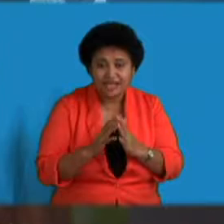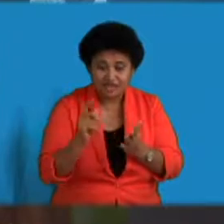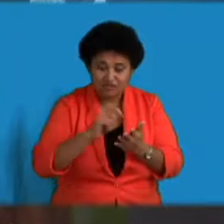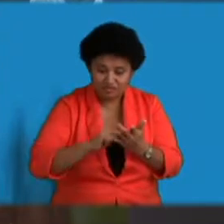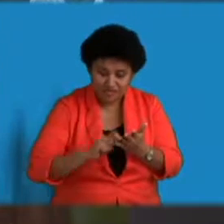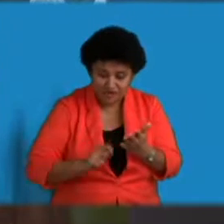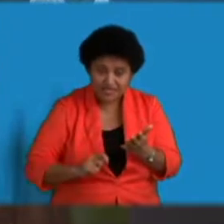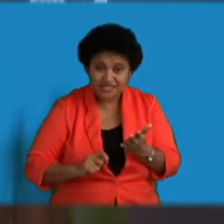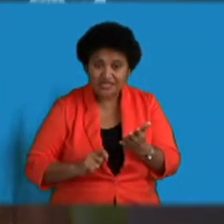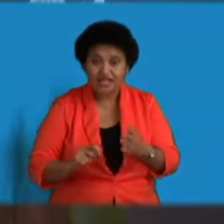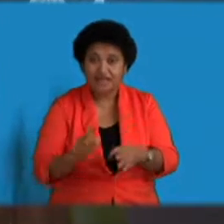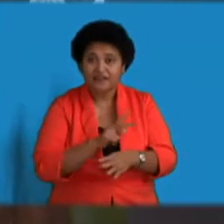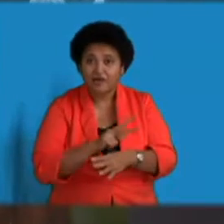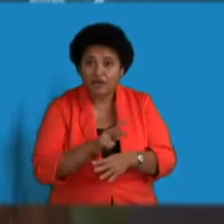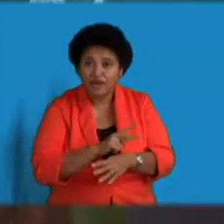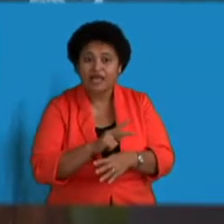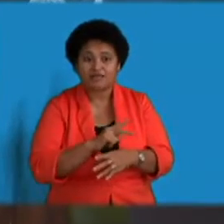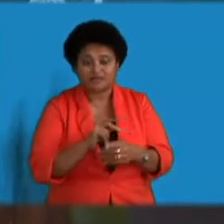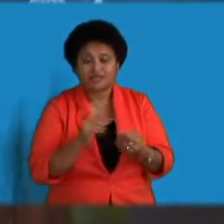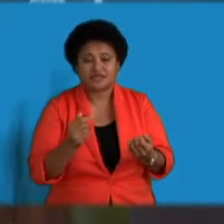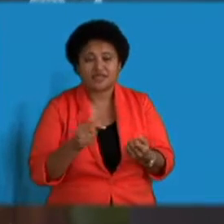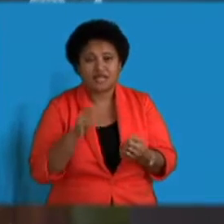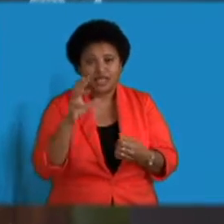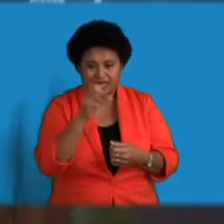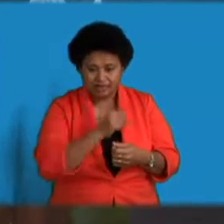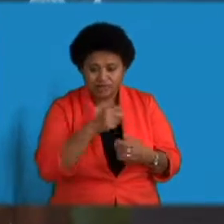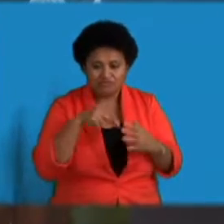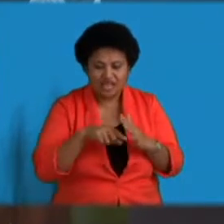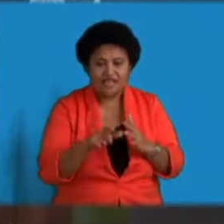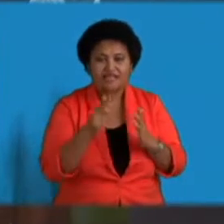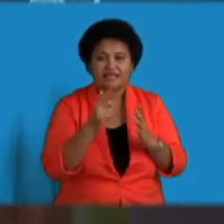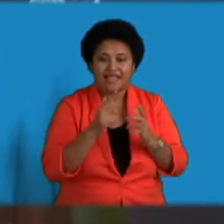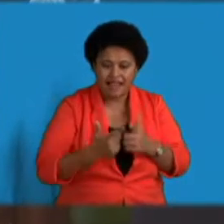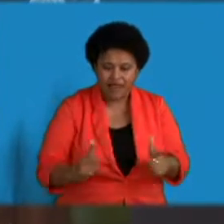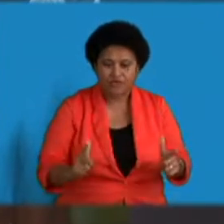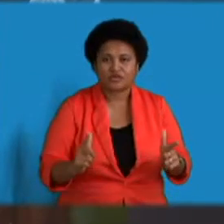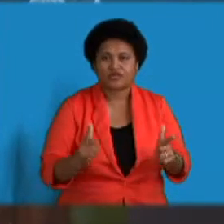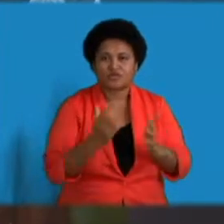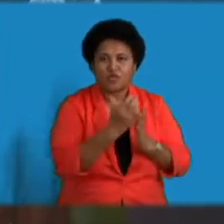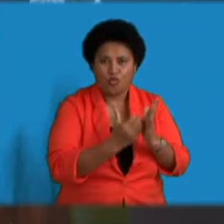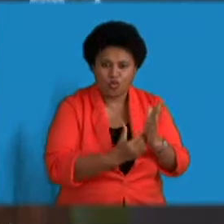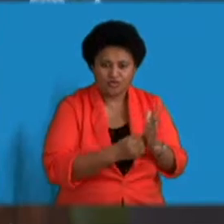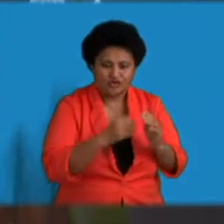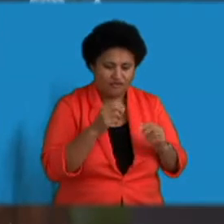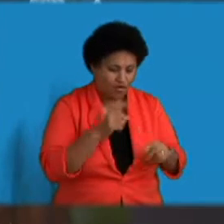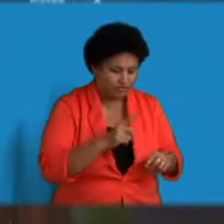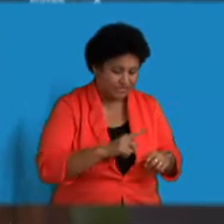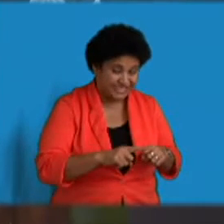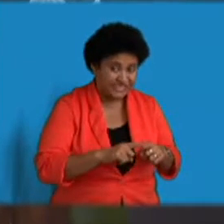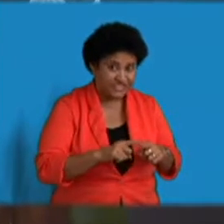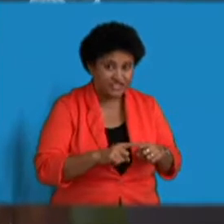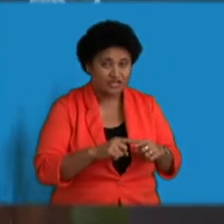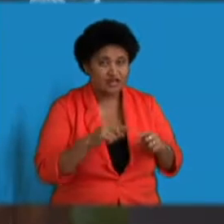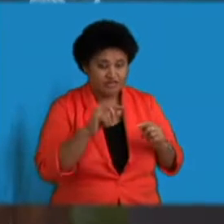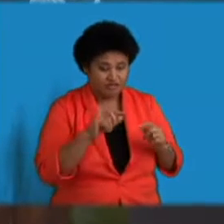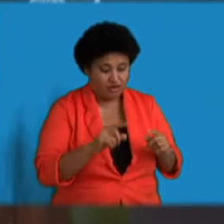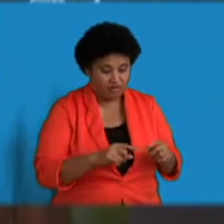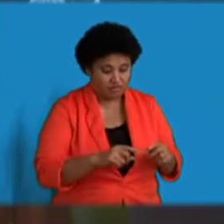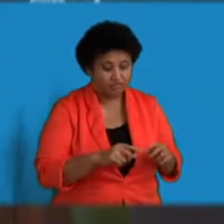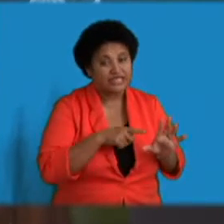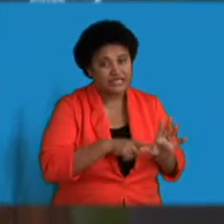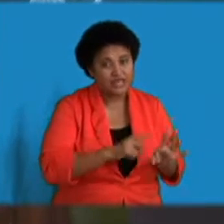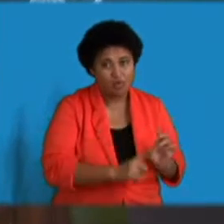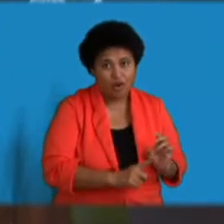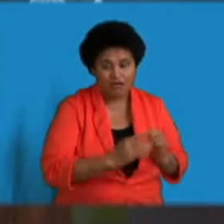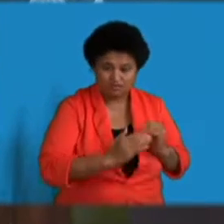in the language course that we have from years 1 to 13. But again, we need to ensure that